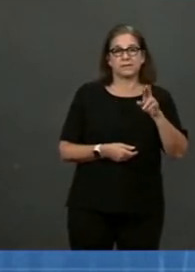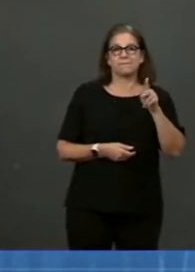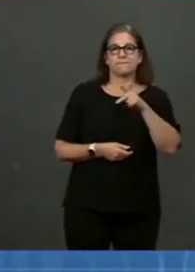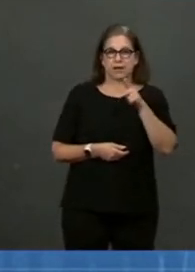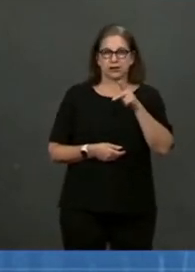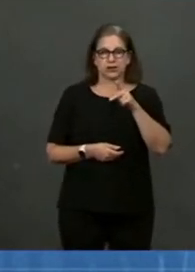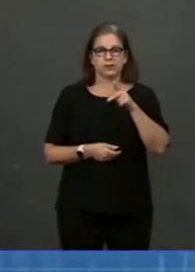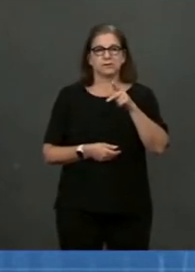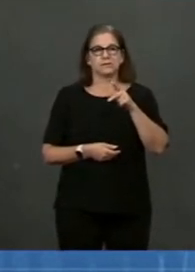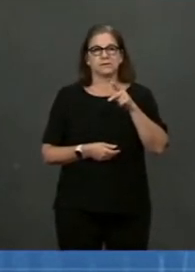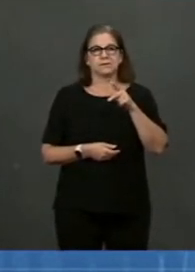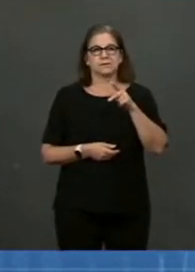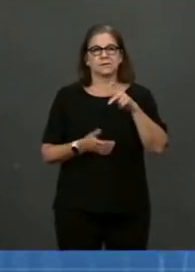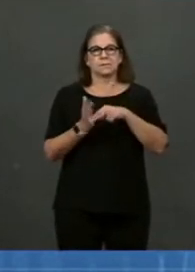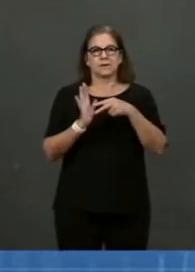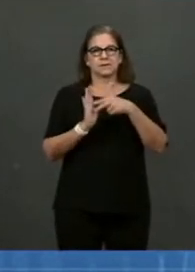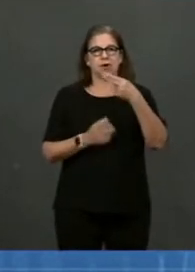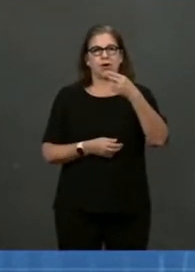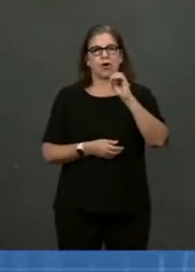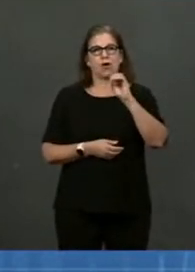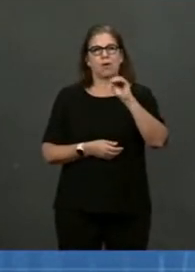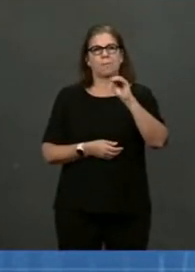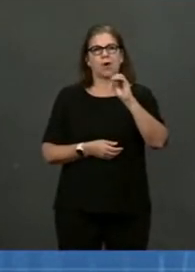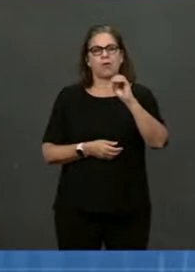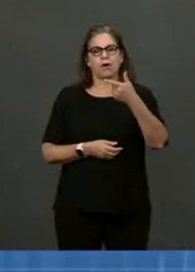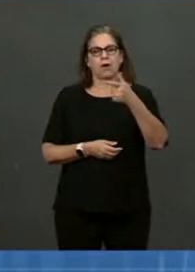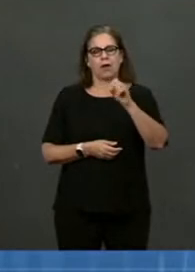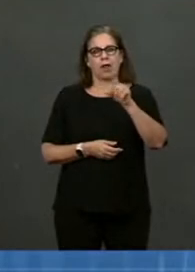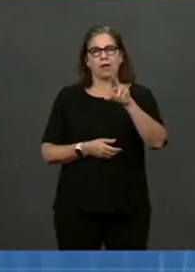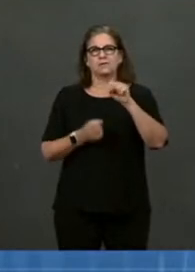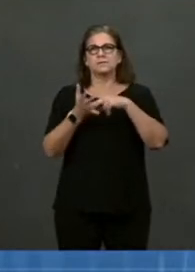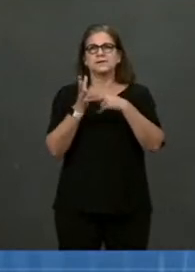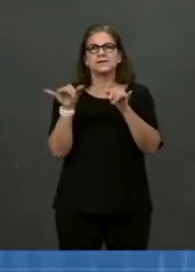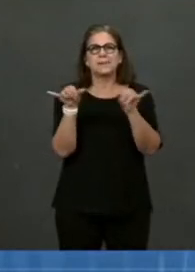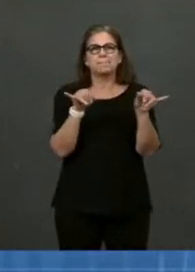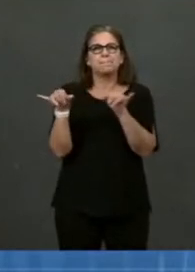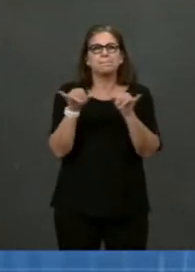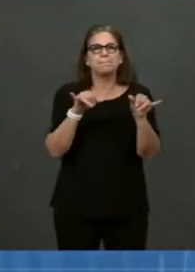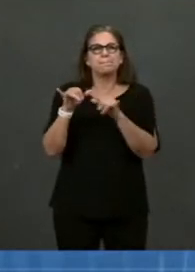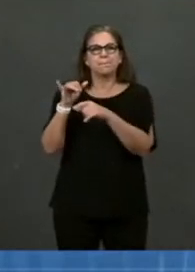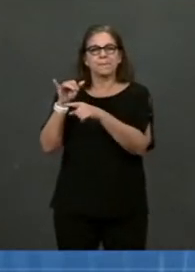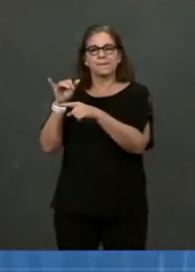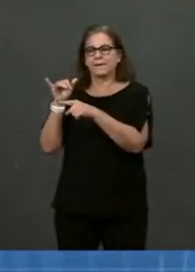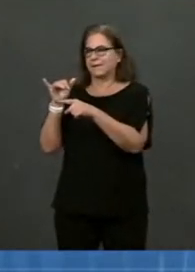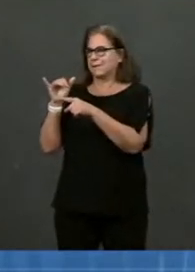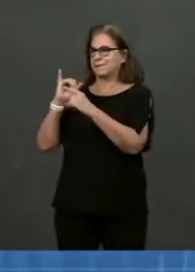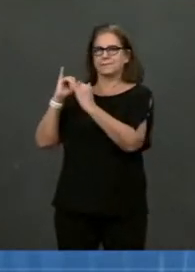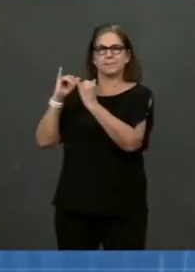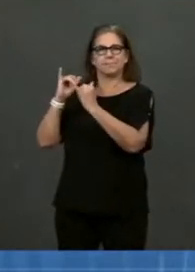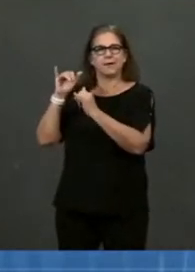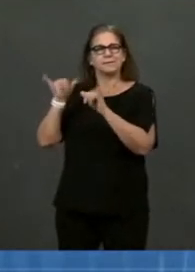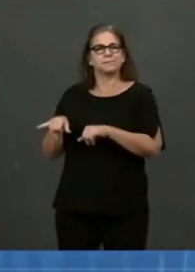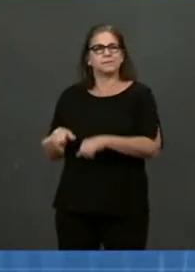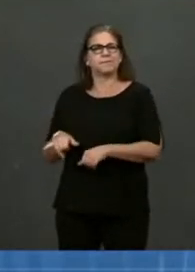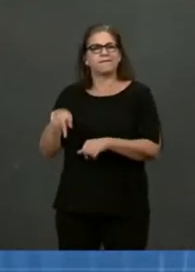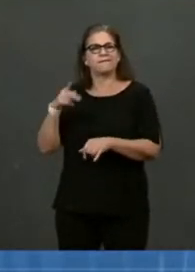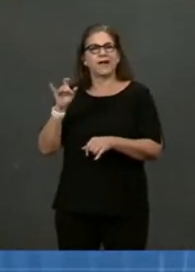originally vaccinated with J&J and I get boosted with Moderna, that's called a heterologous